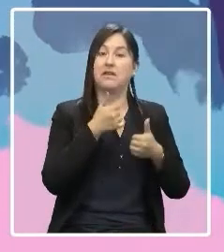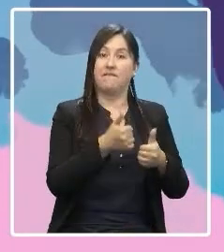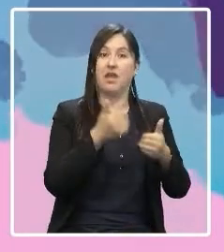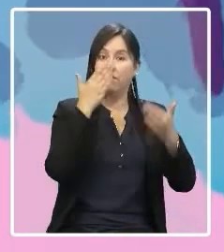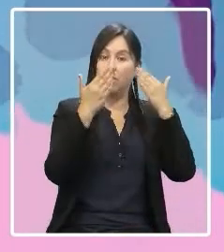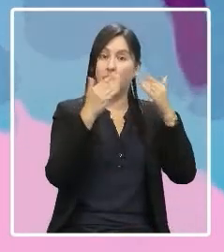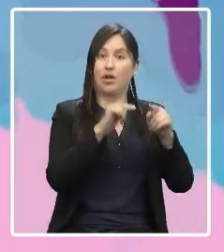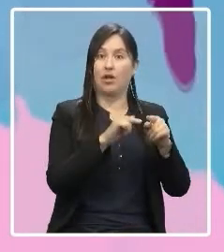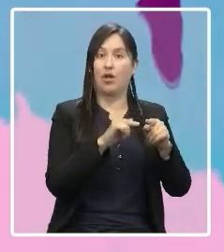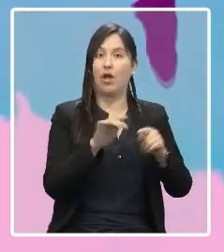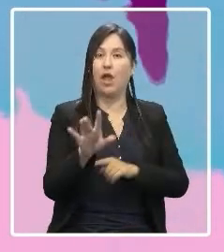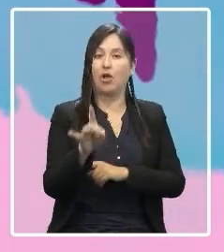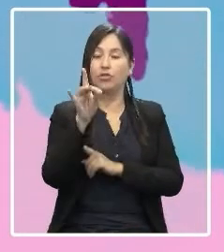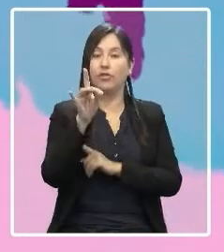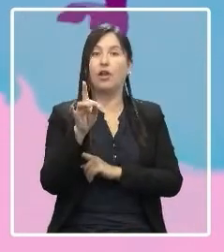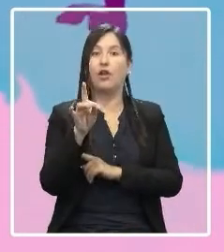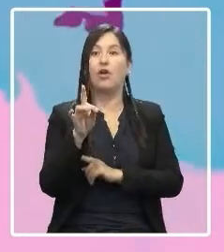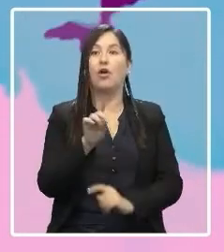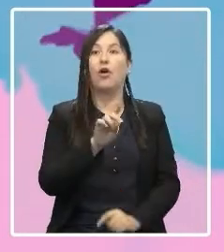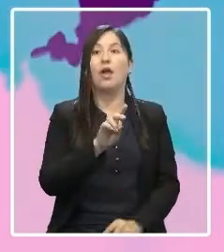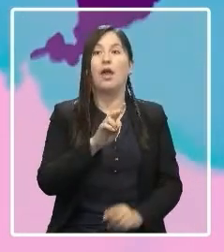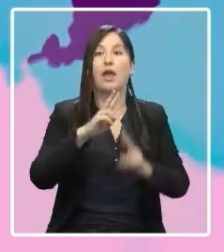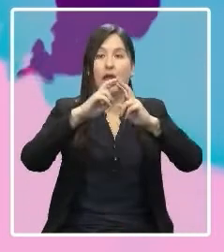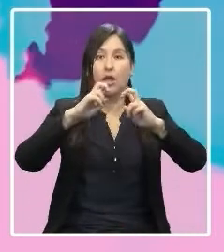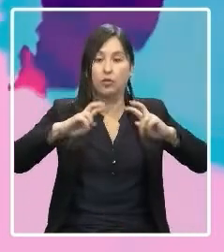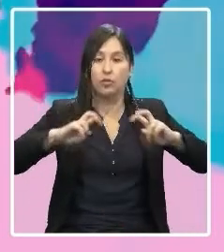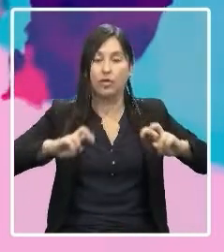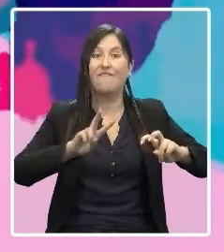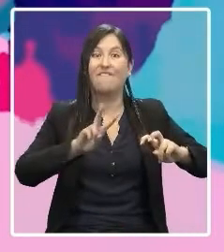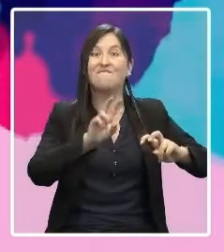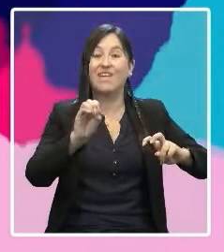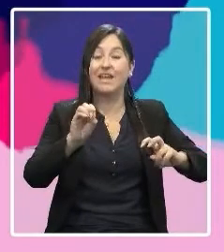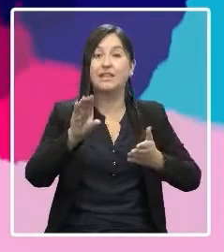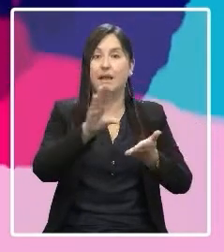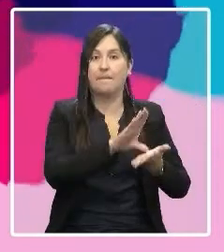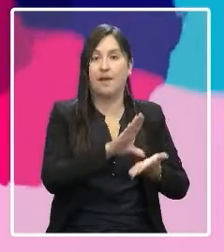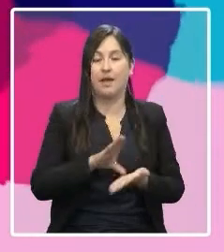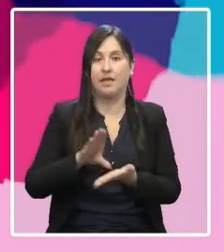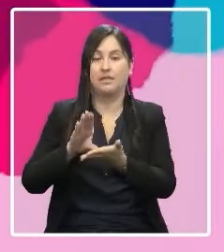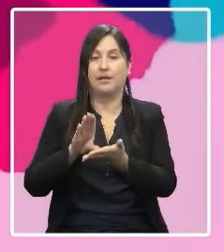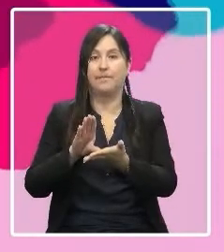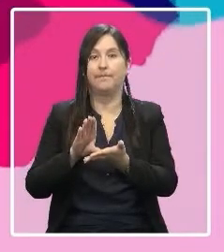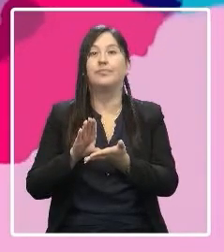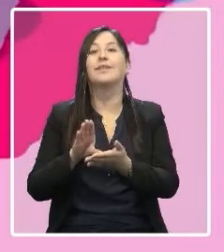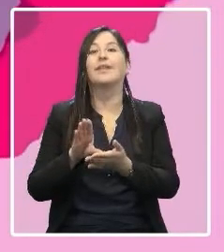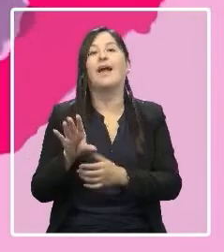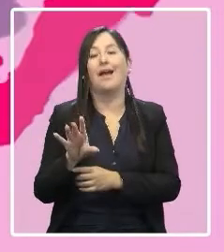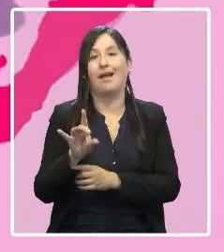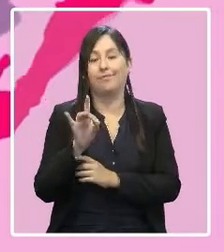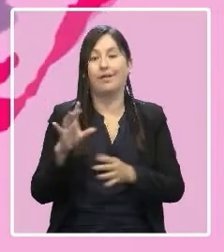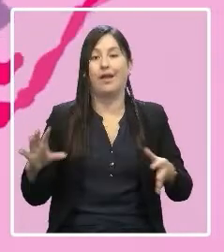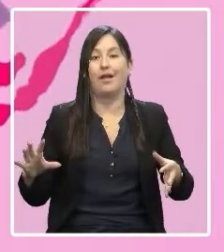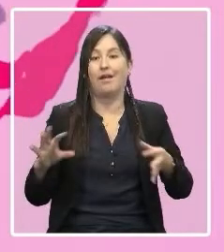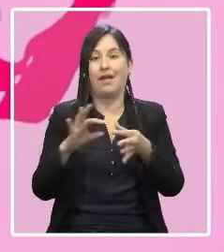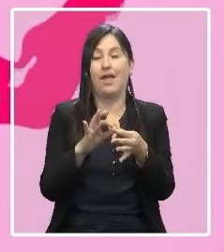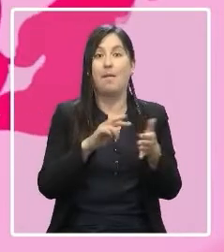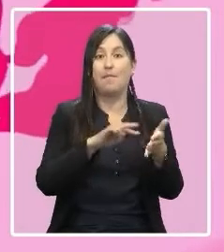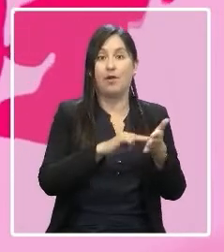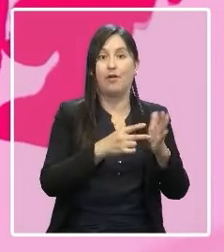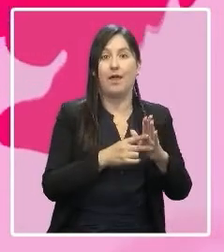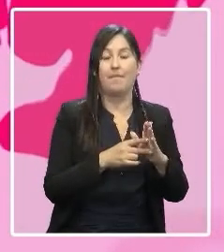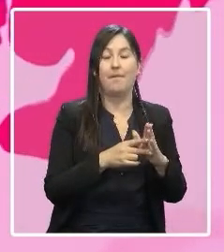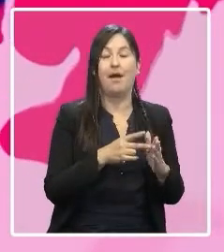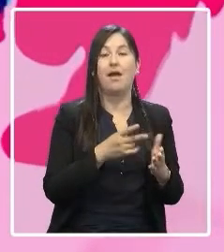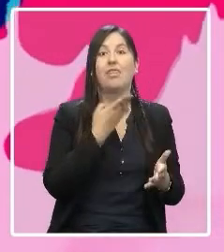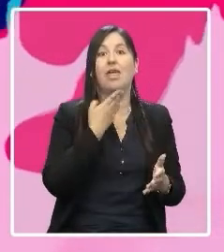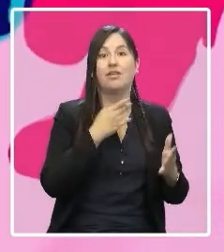strong positive association between the symptoms of internet gaming disorder and psychological problems, including things like depression,